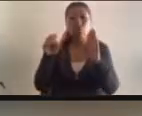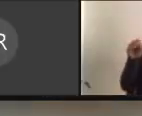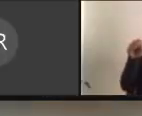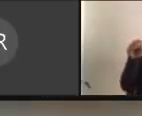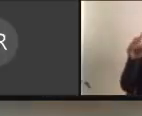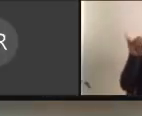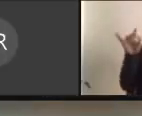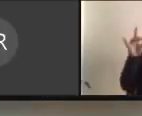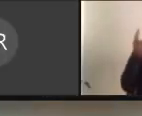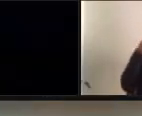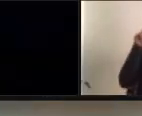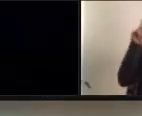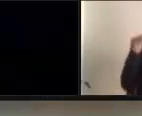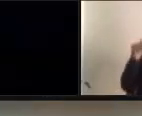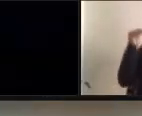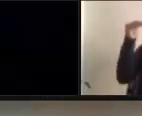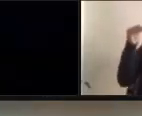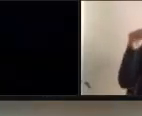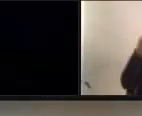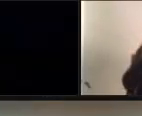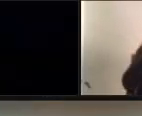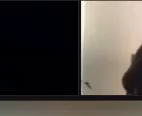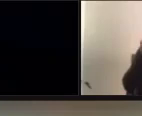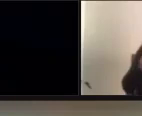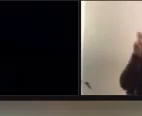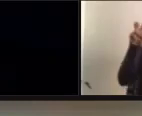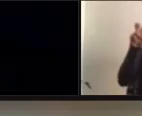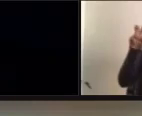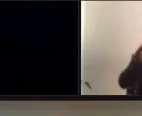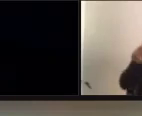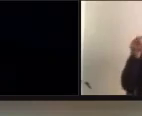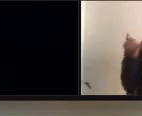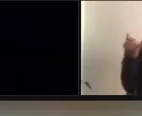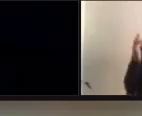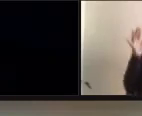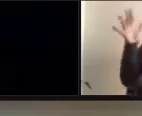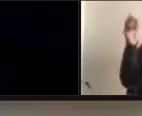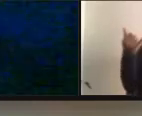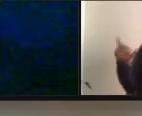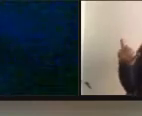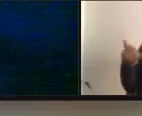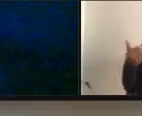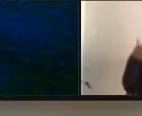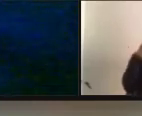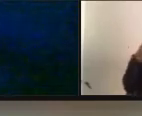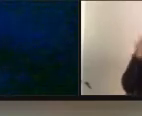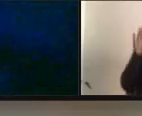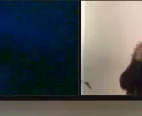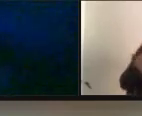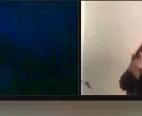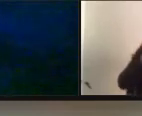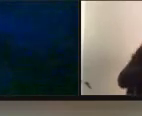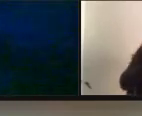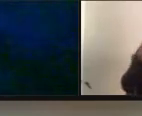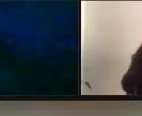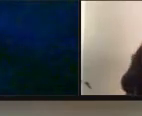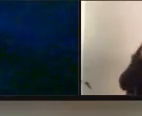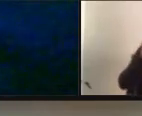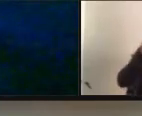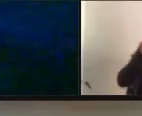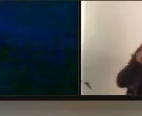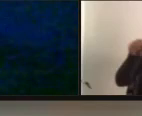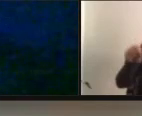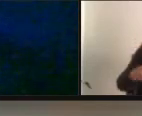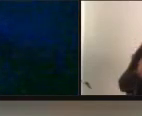forward to today. Now I have this incredible opportunity to work with the Mars architecture team. We're